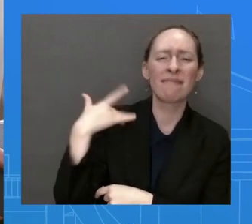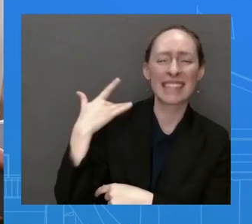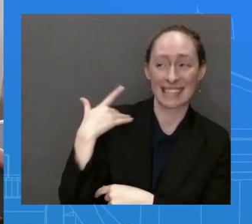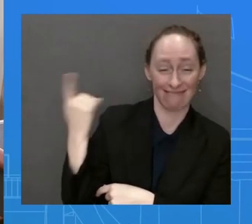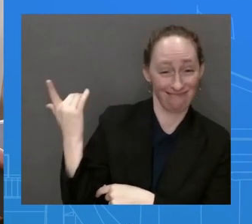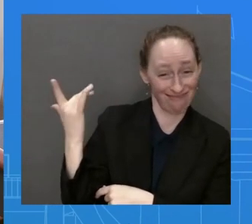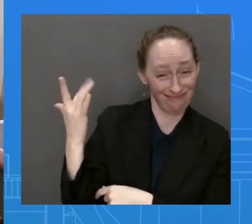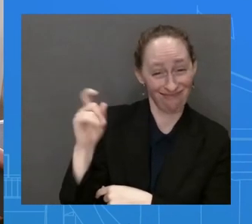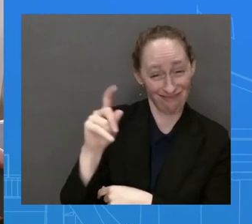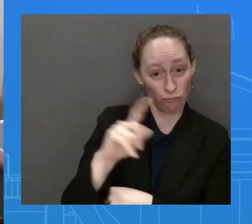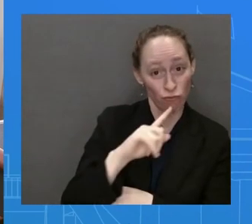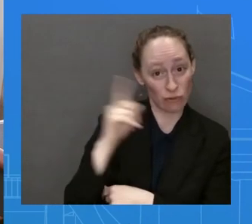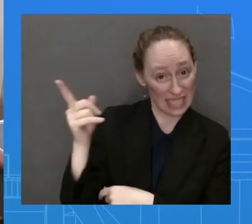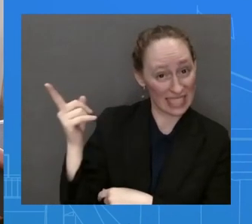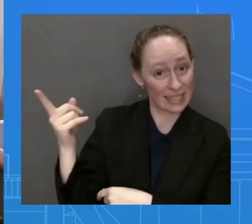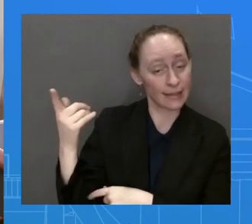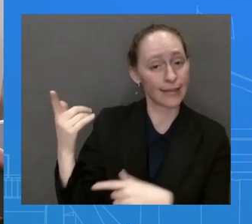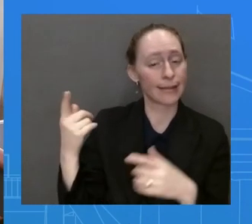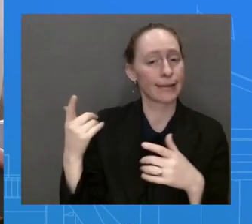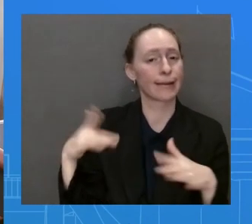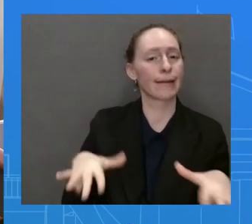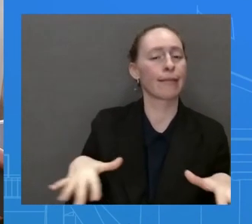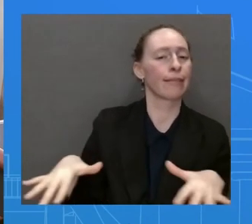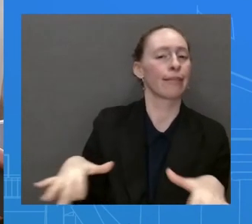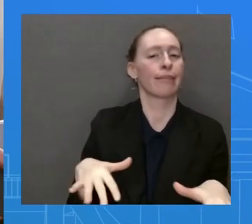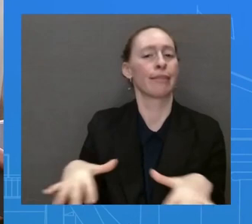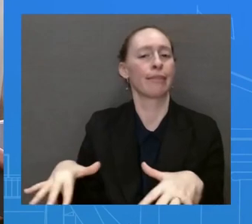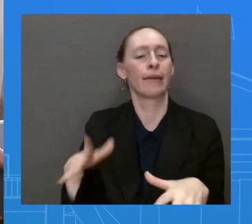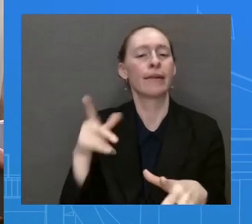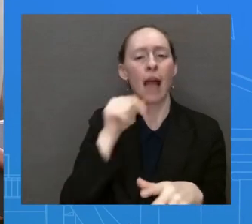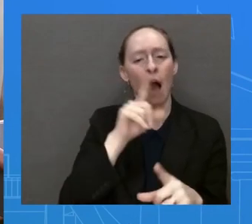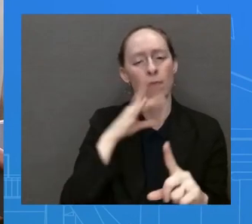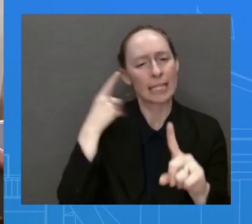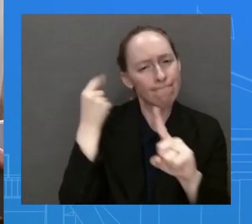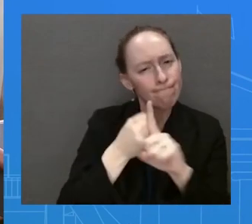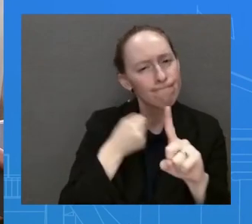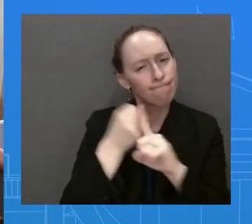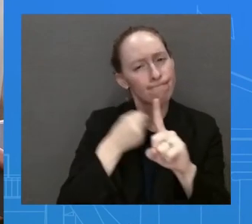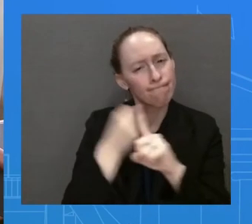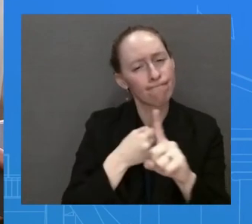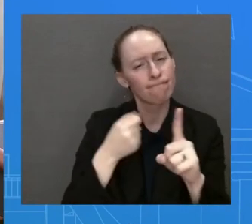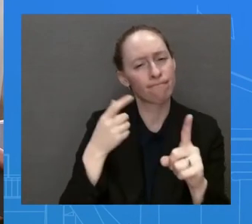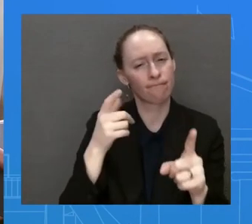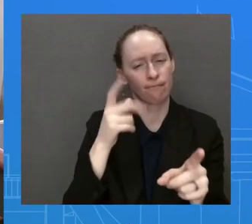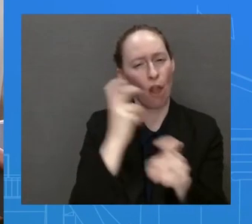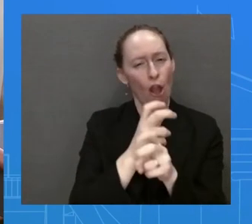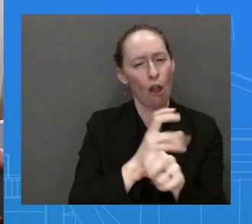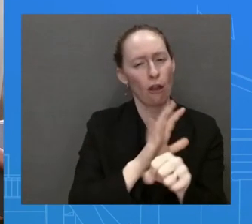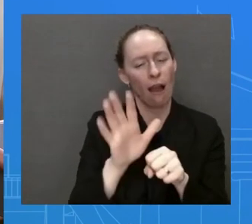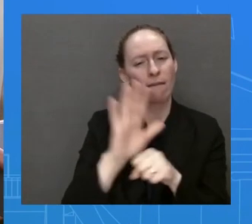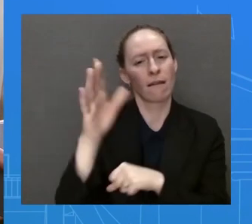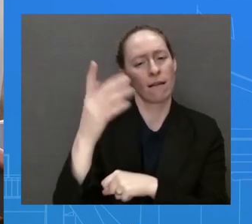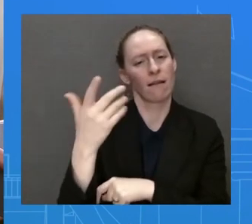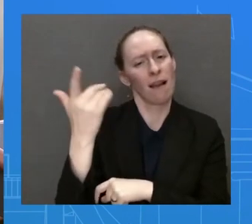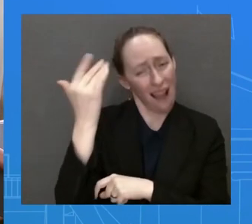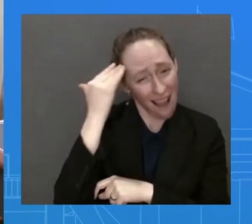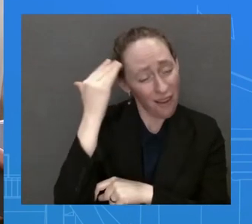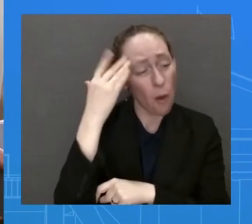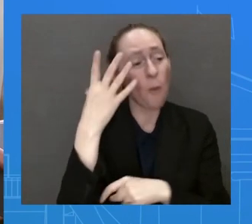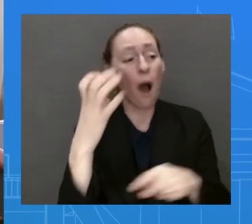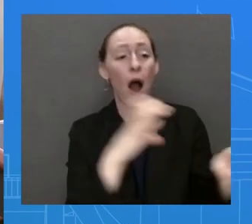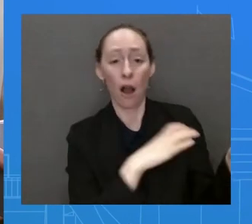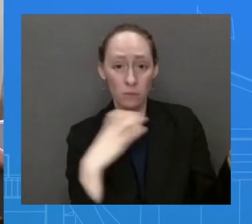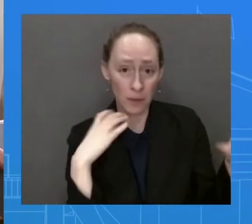from wanting Congress to do more, what is the message to those who feel the